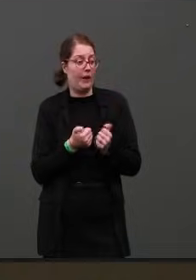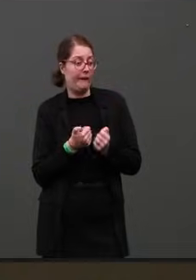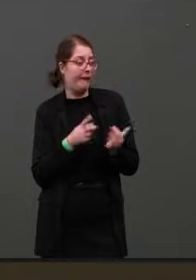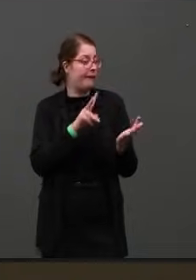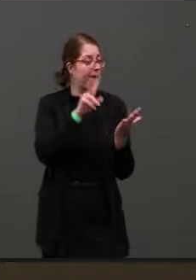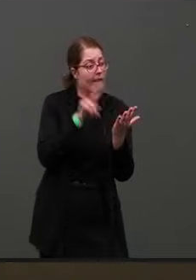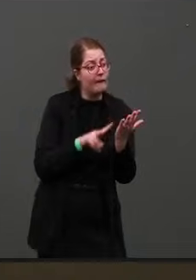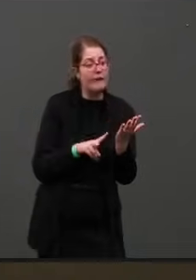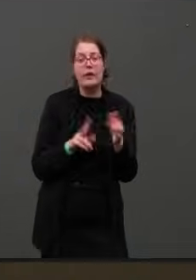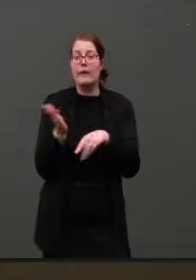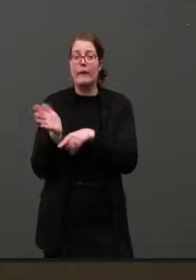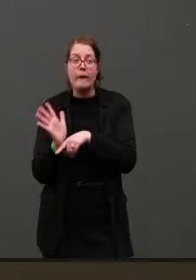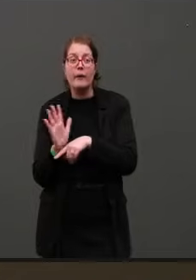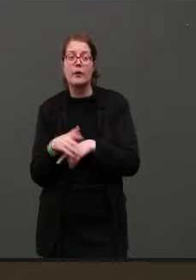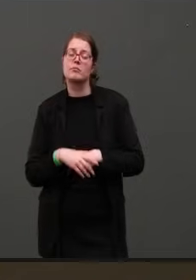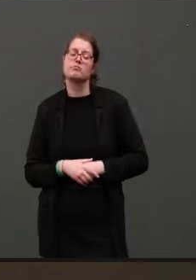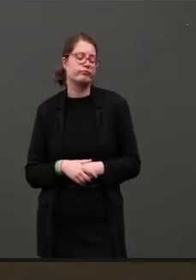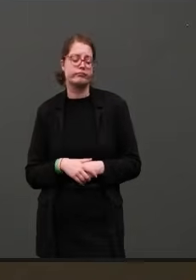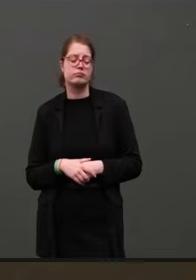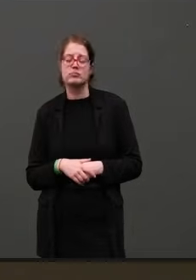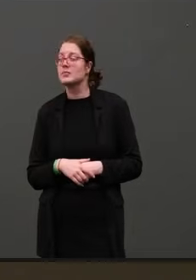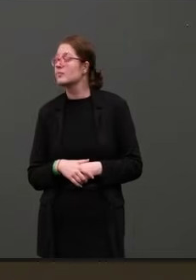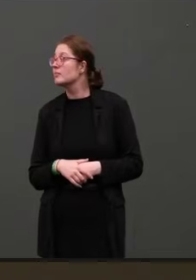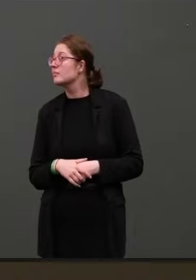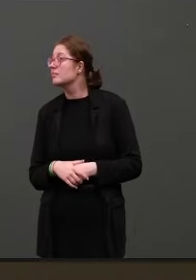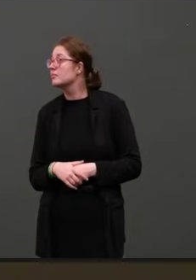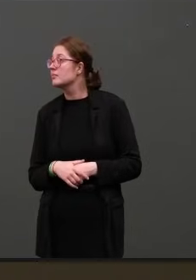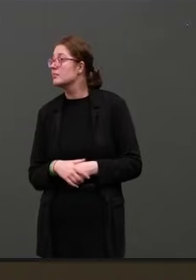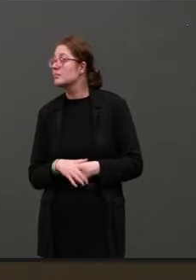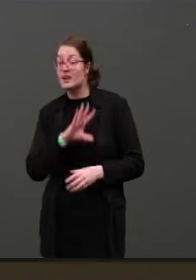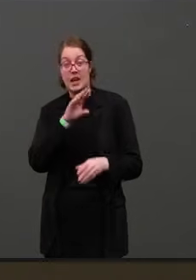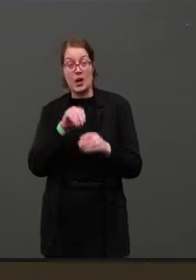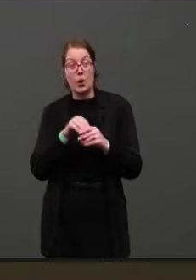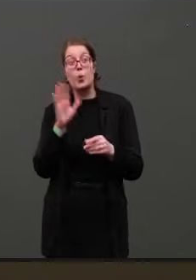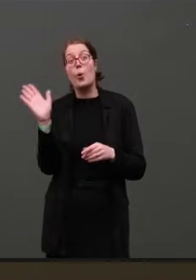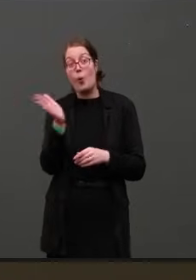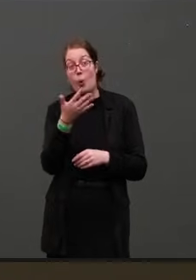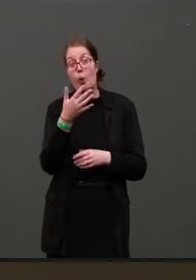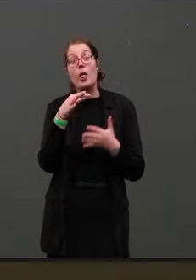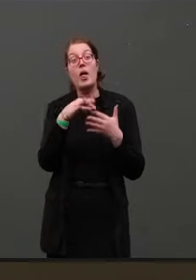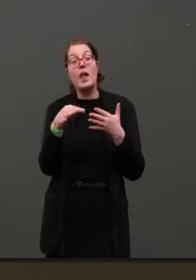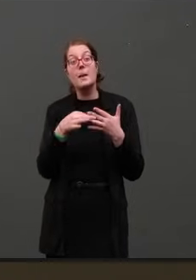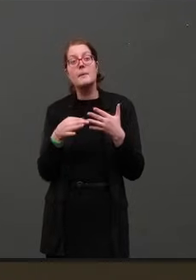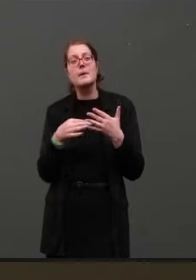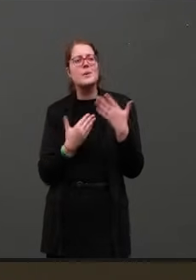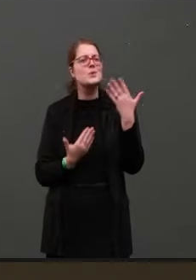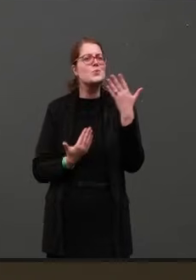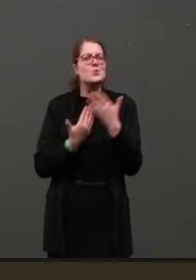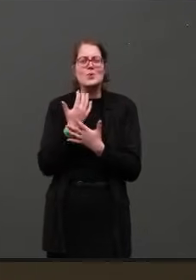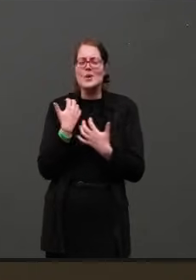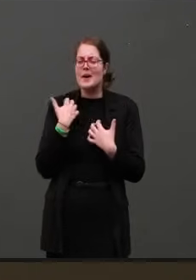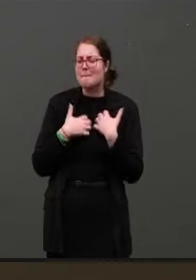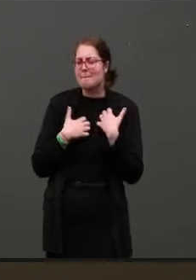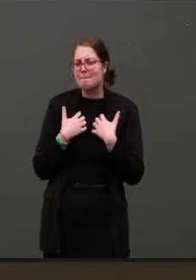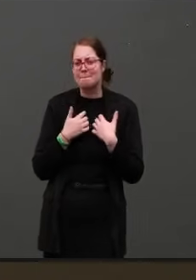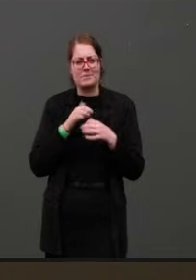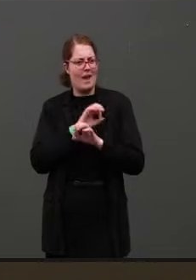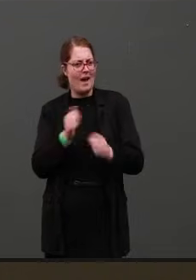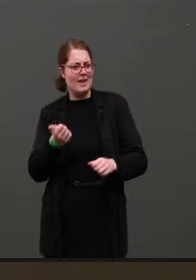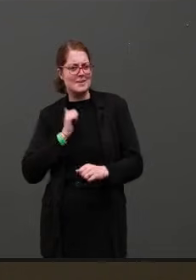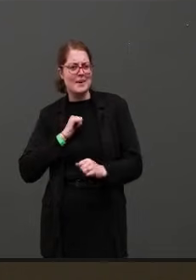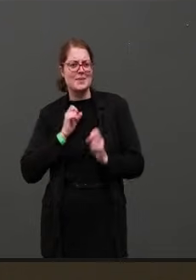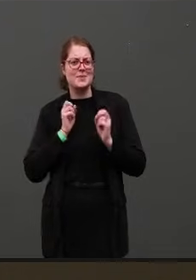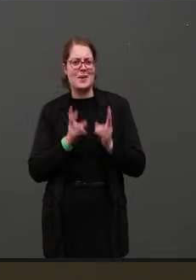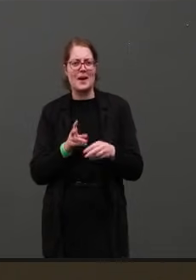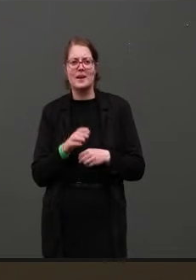The key is to include all of these elements, but in new, interesting, and unexpected ways. If you can do